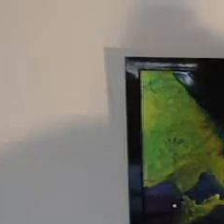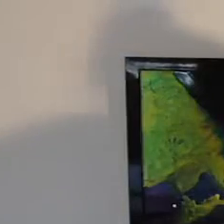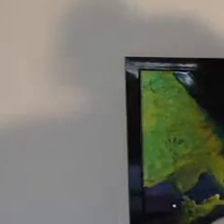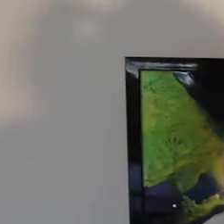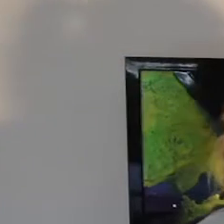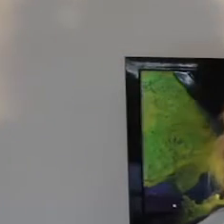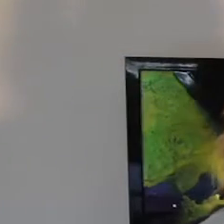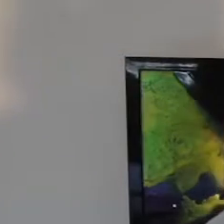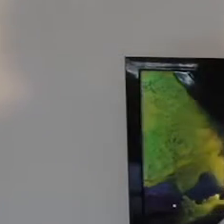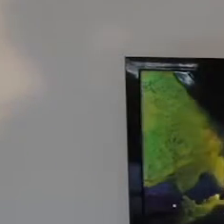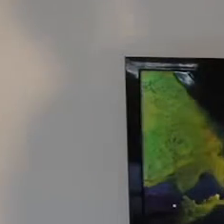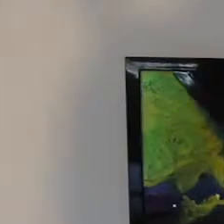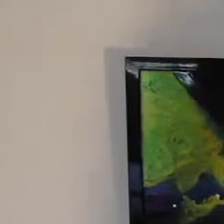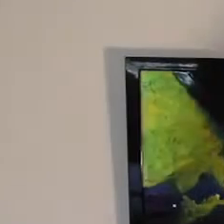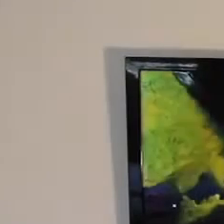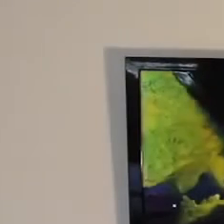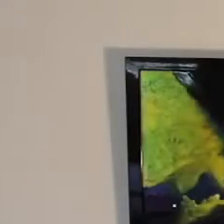Okay.